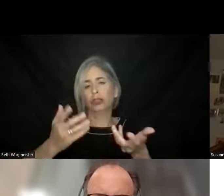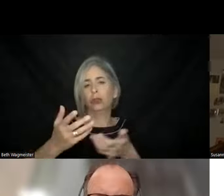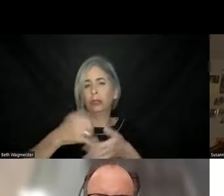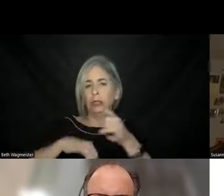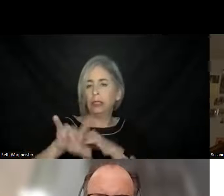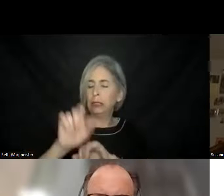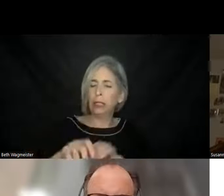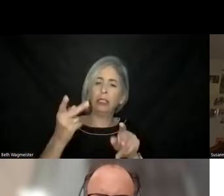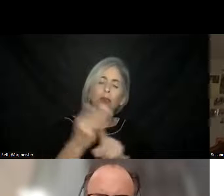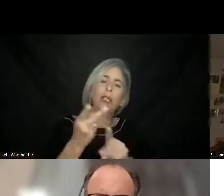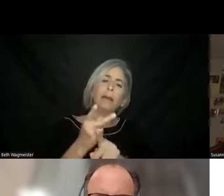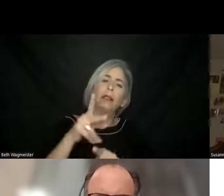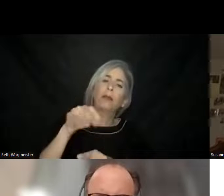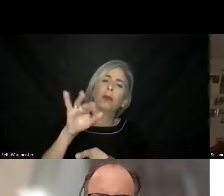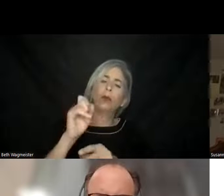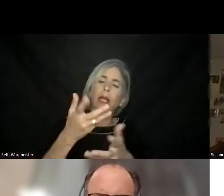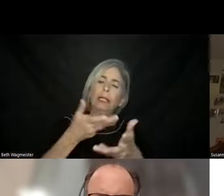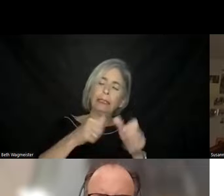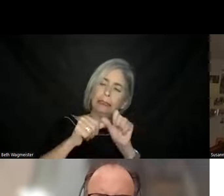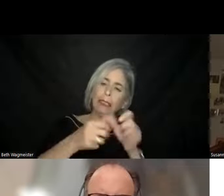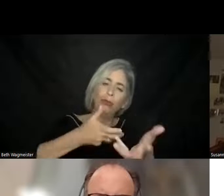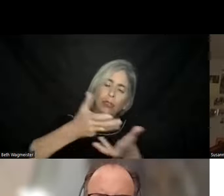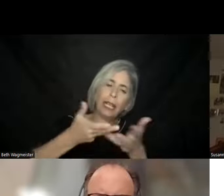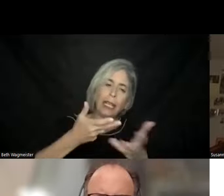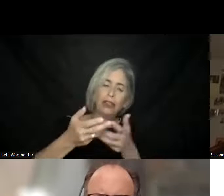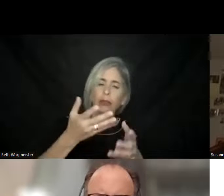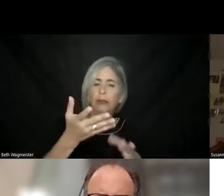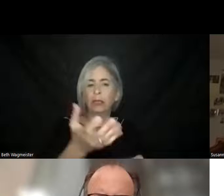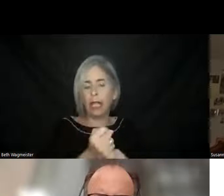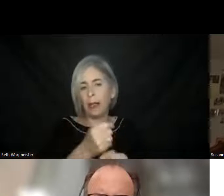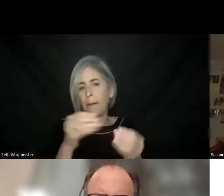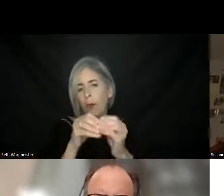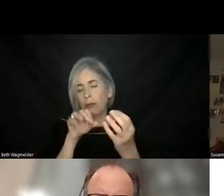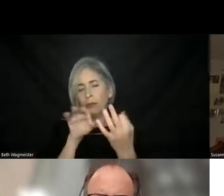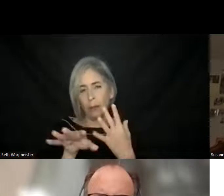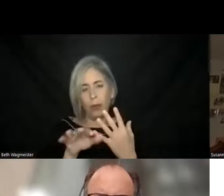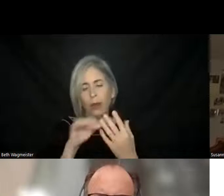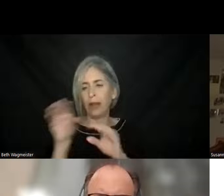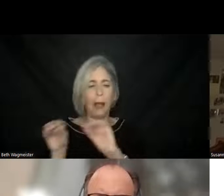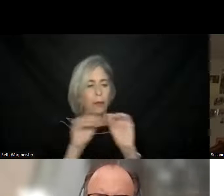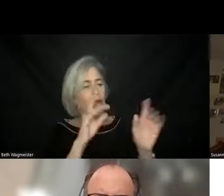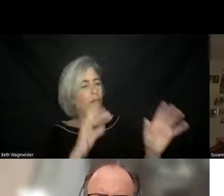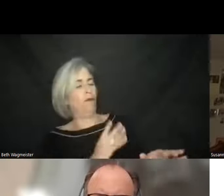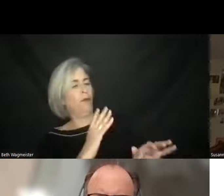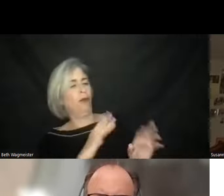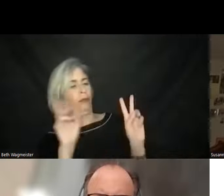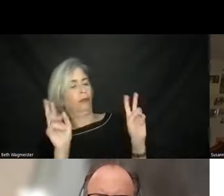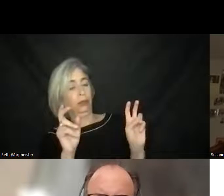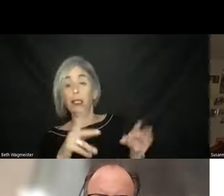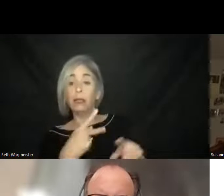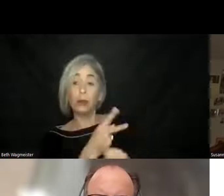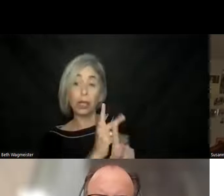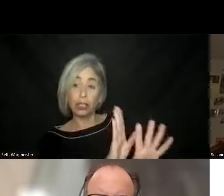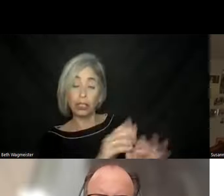we still need to continue to engage with them. And so we haven't yet moved it to a formal, I mean, it is in production,